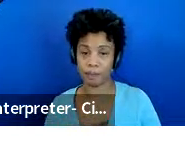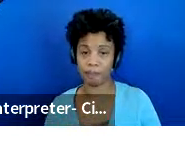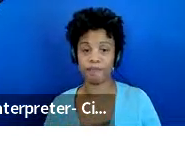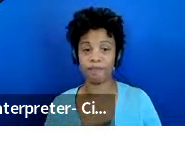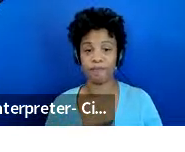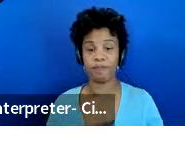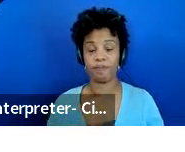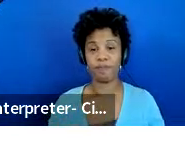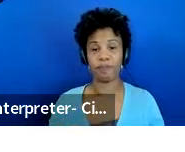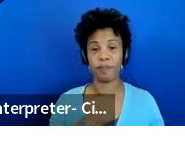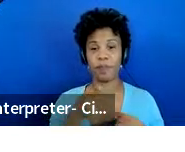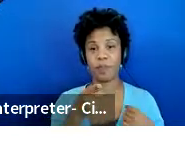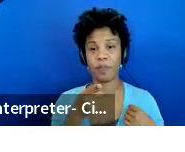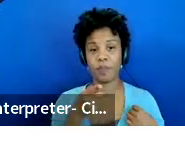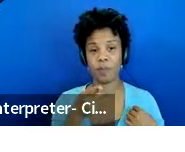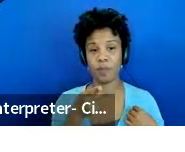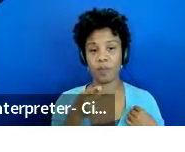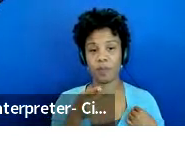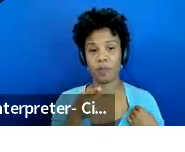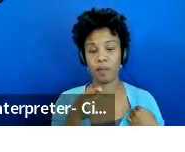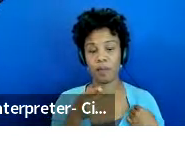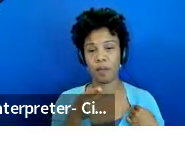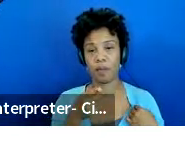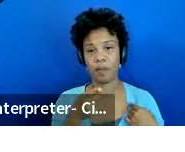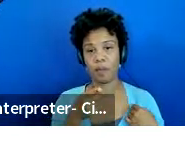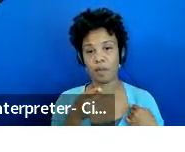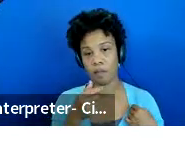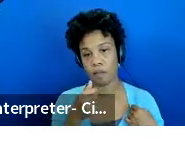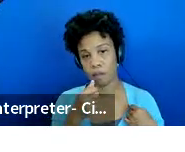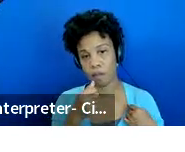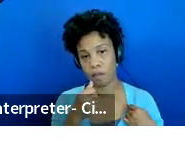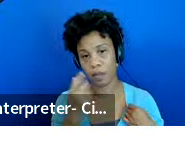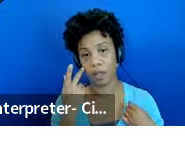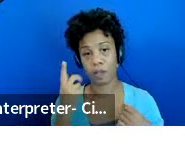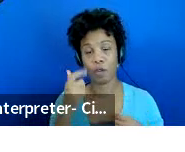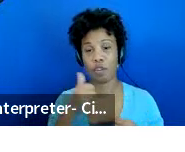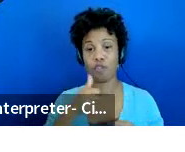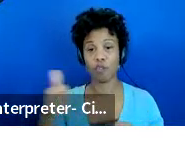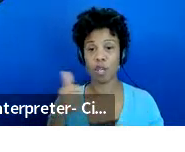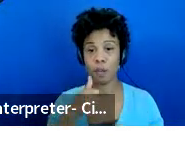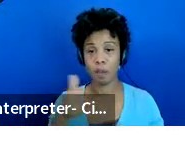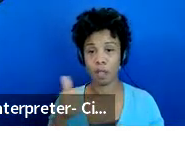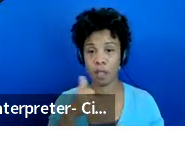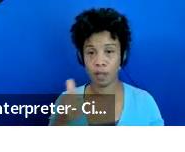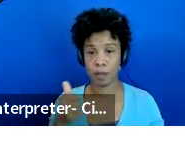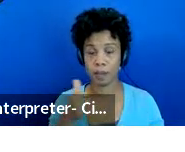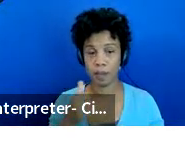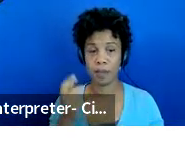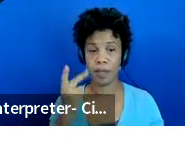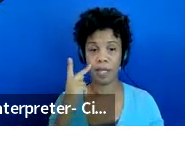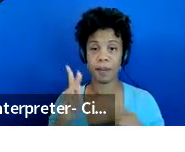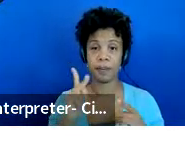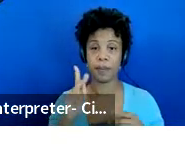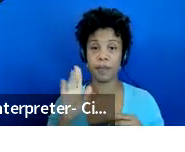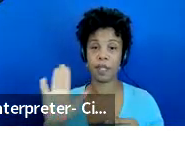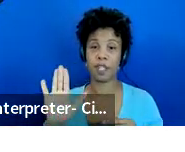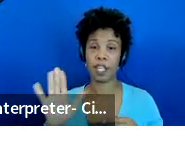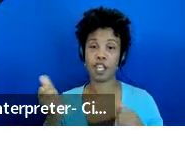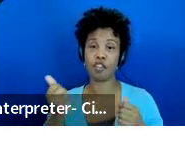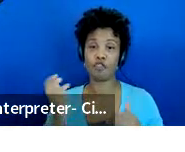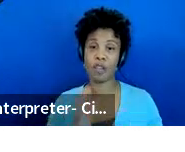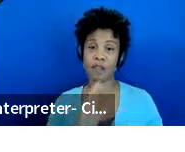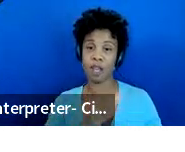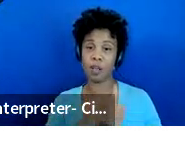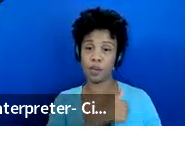here under transportation as well. And how it emerges is as attitudes among taxi drivers.